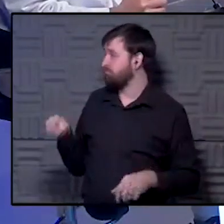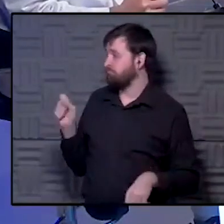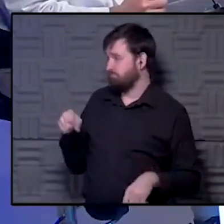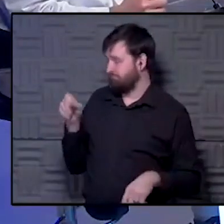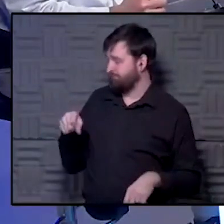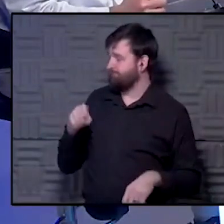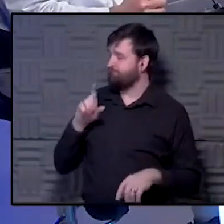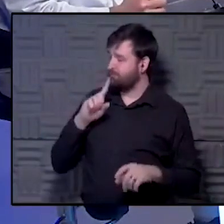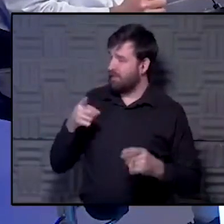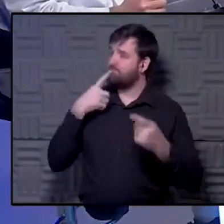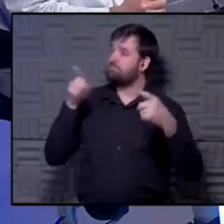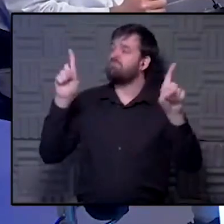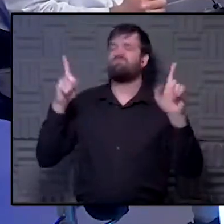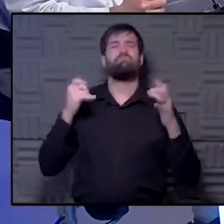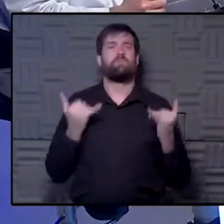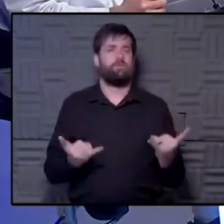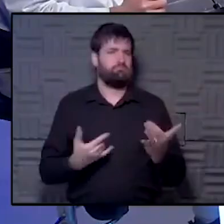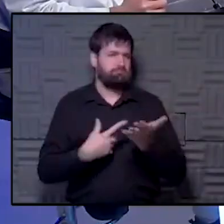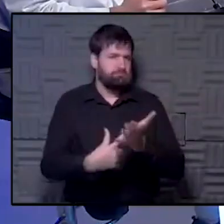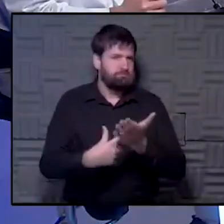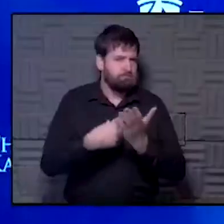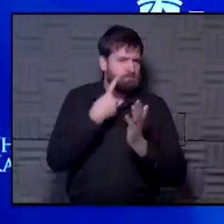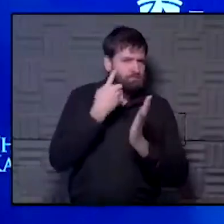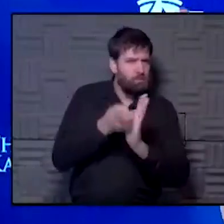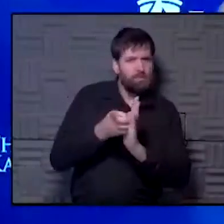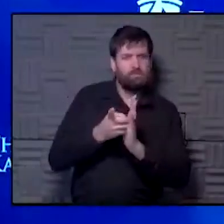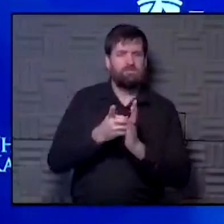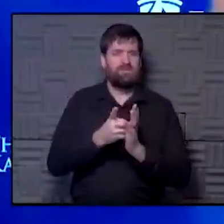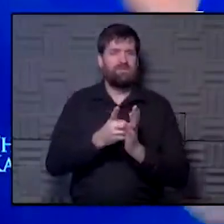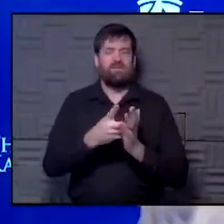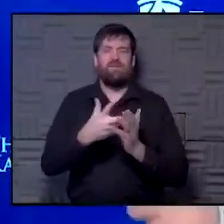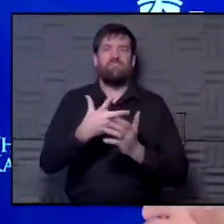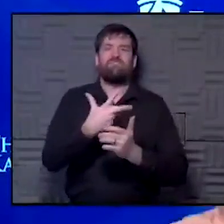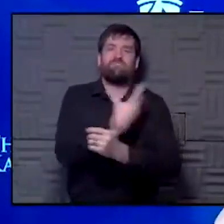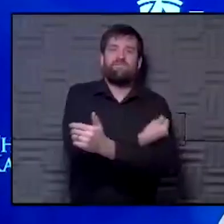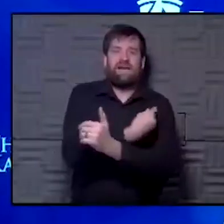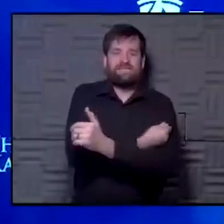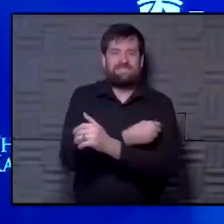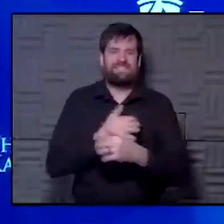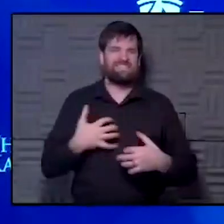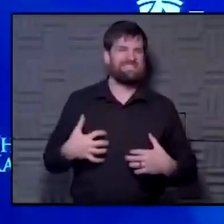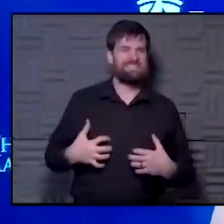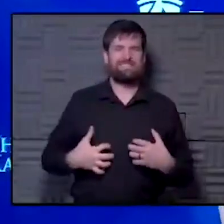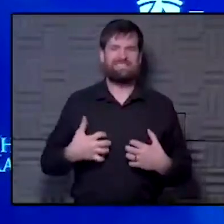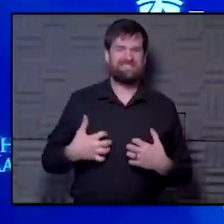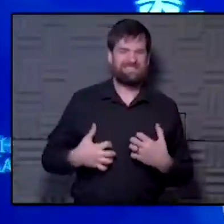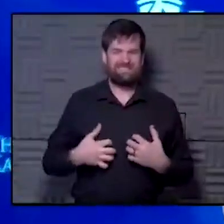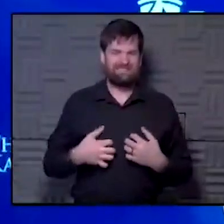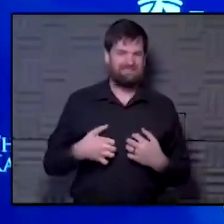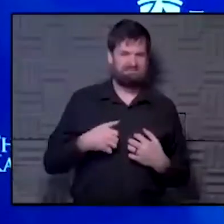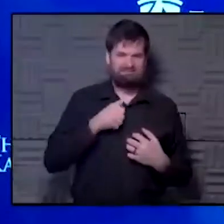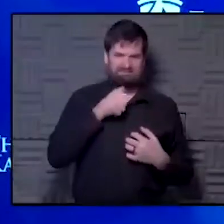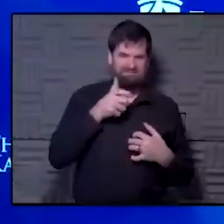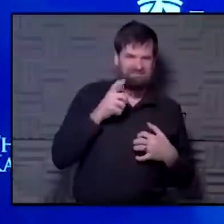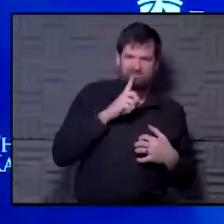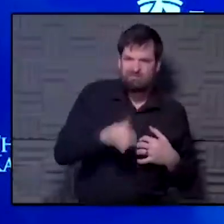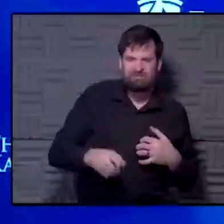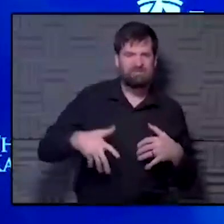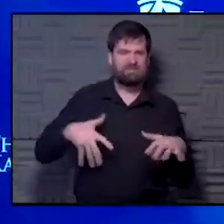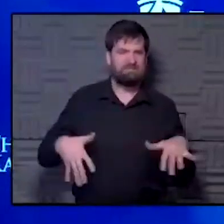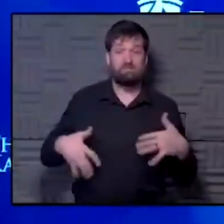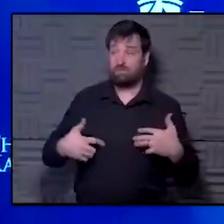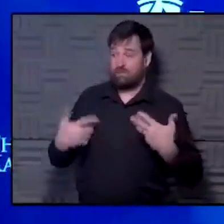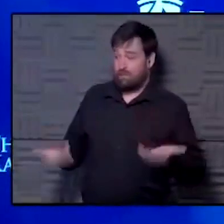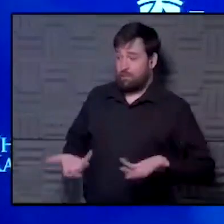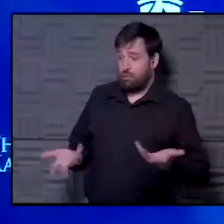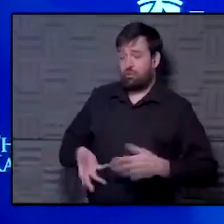make a difference. Okay, so let's talk for a moment about vaccine hesitancy. That's for all of us. Even on our own campus, we're